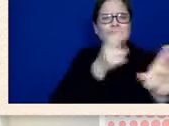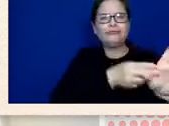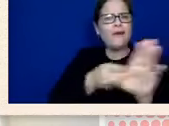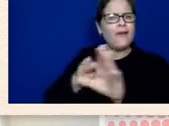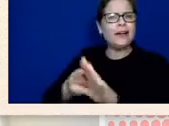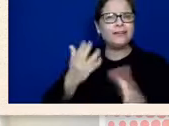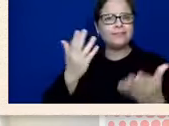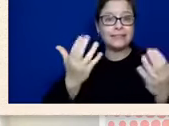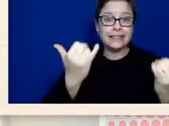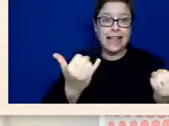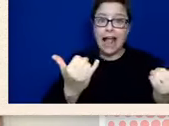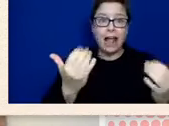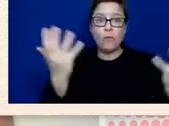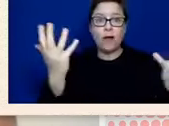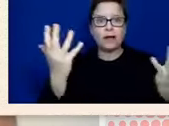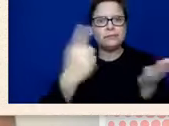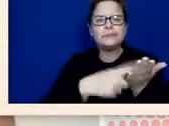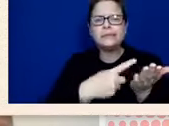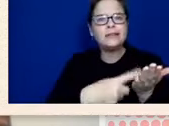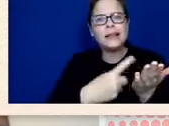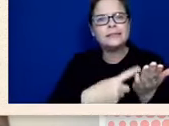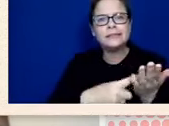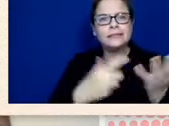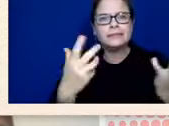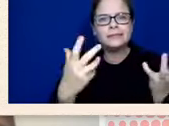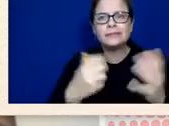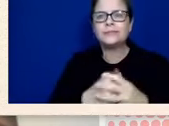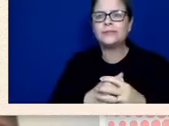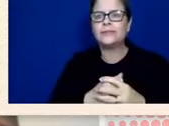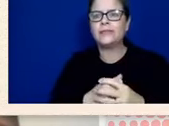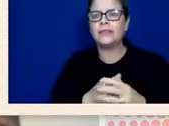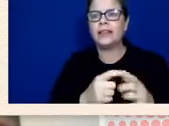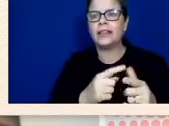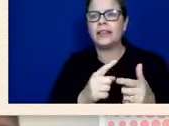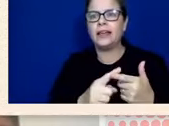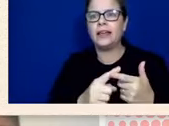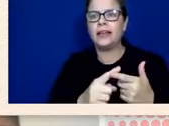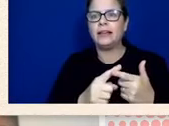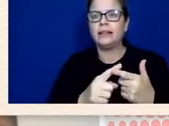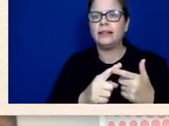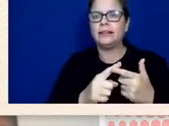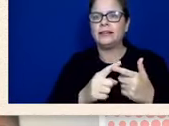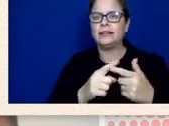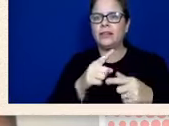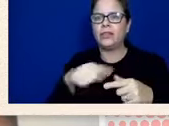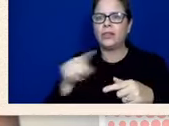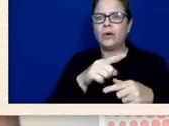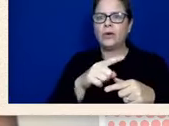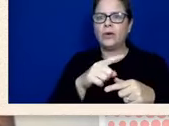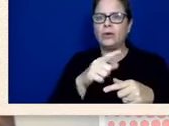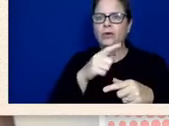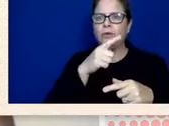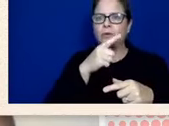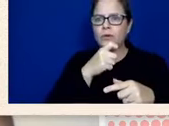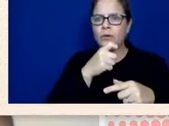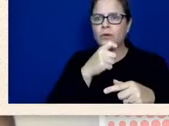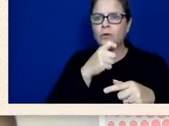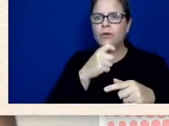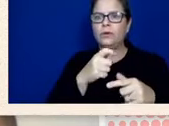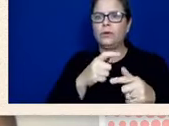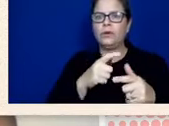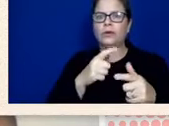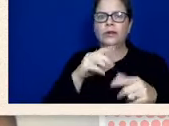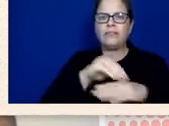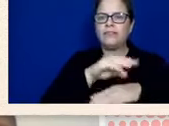I wanted to bring up the discussion when it comes to people who have siblings and siblings with disabilities and how it affected